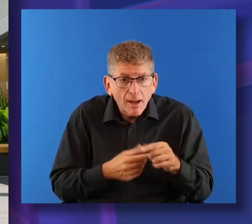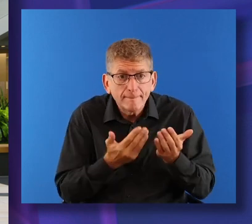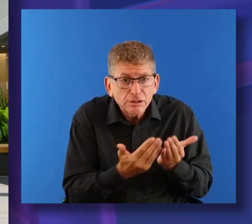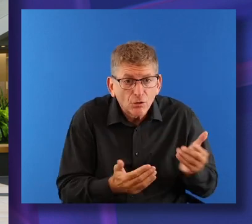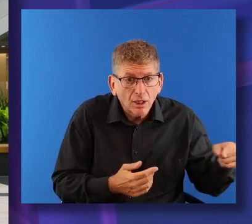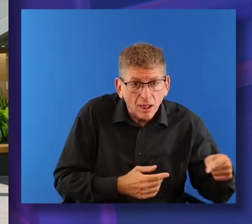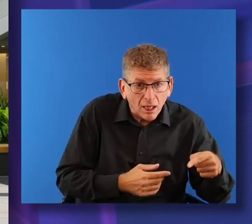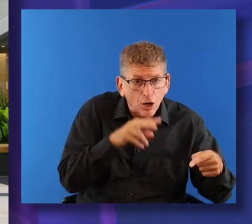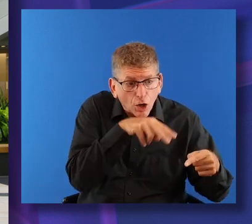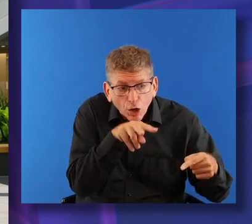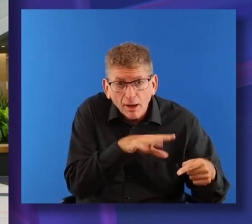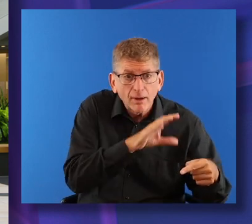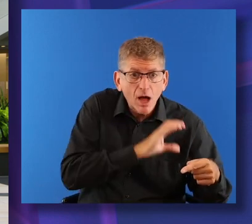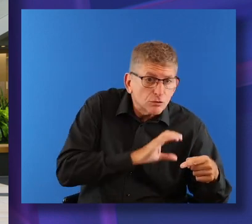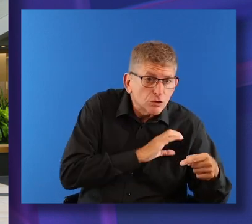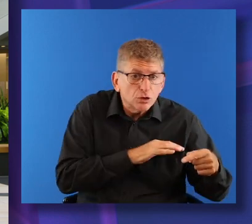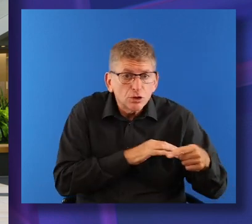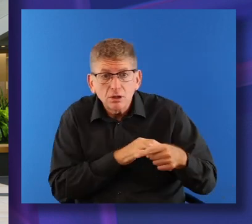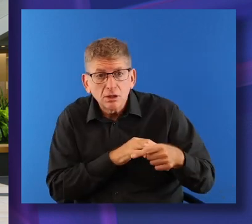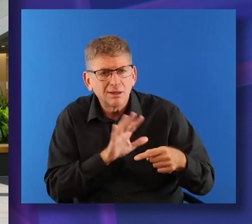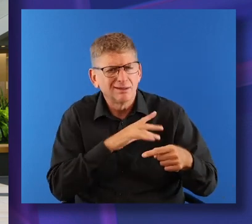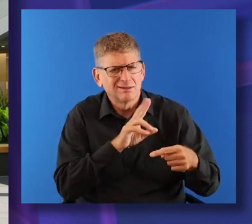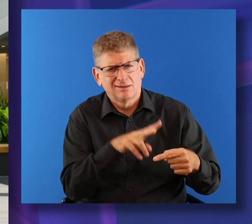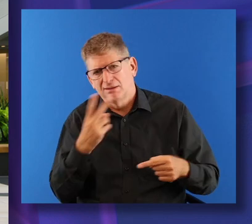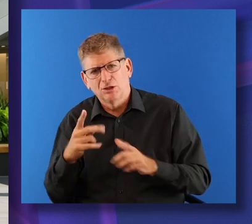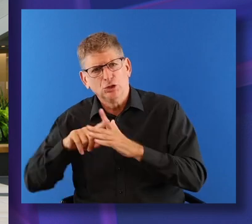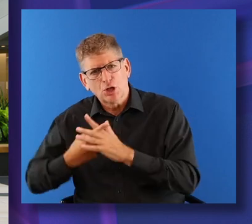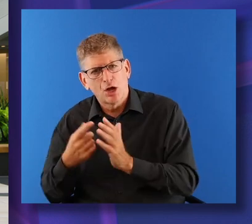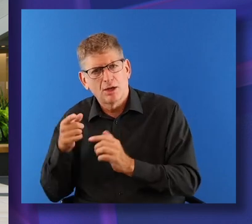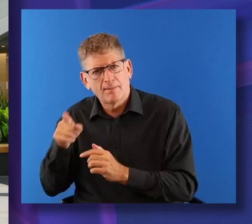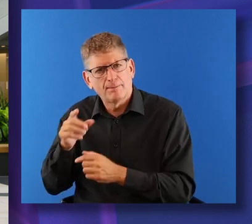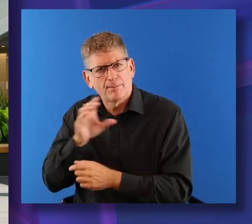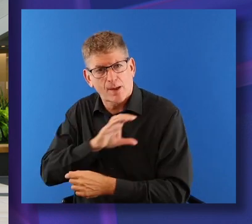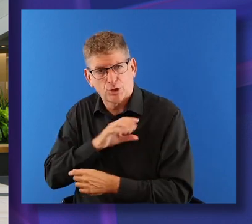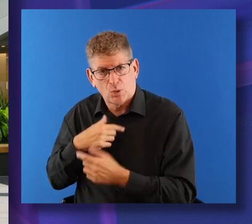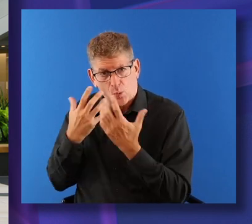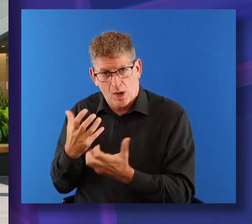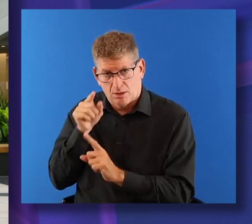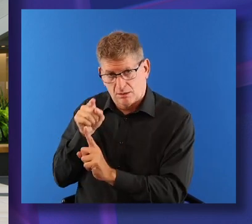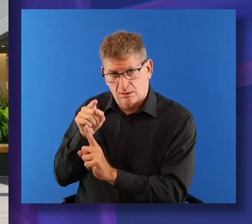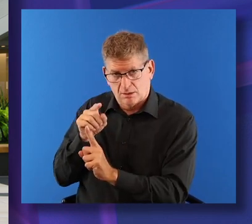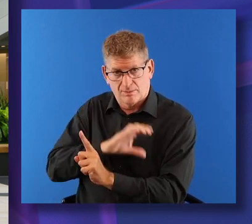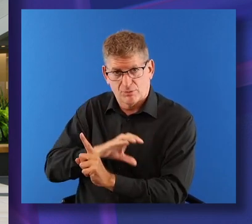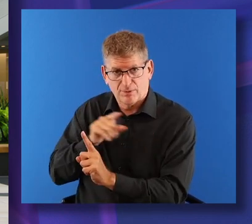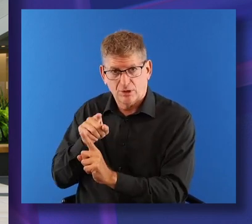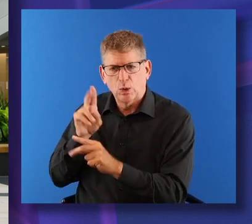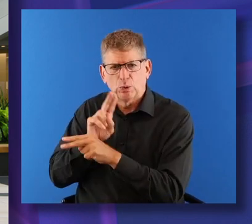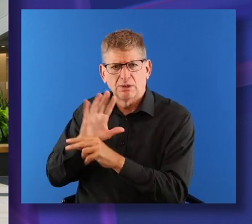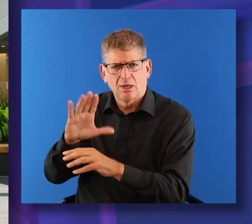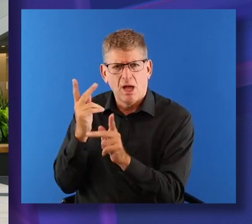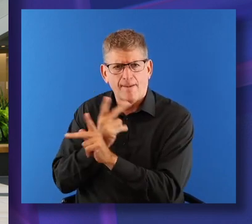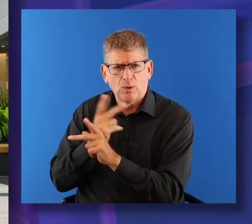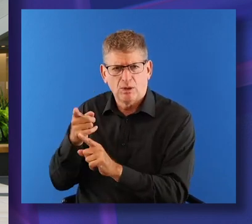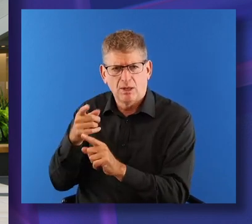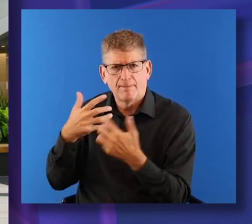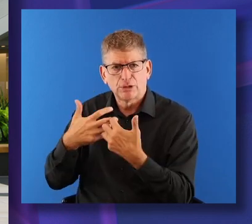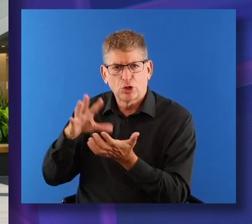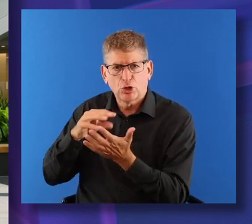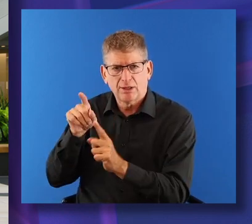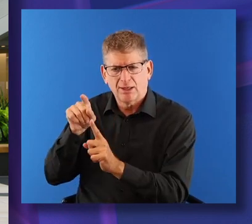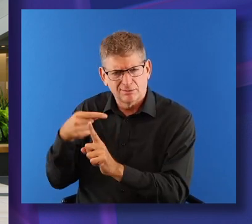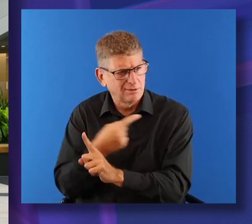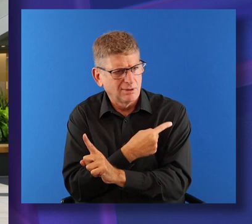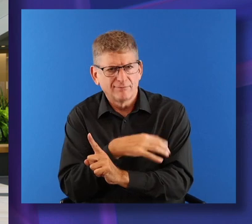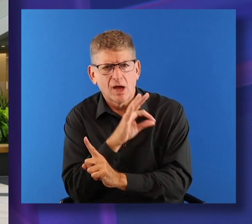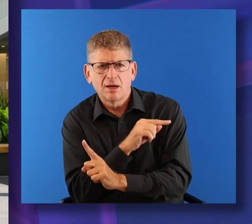and looking at their properties, we start from the properties we want and use computation and machine learning to suggest new materials that match these